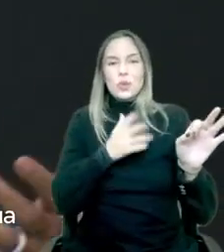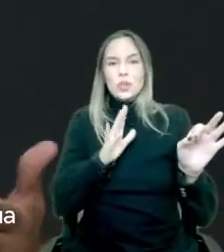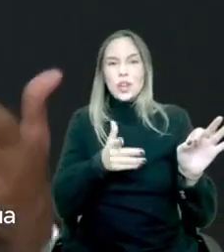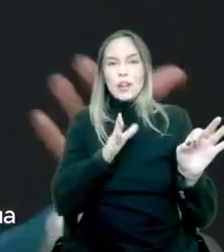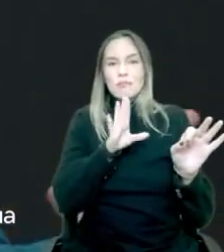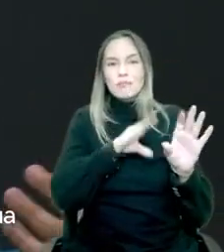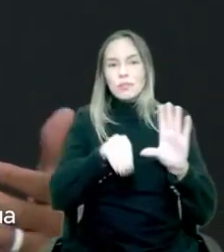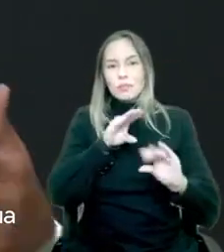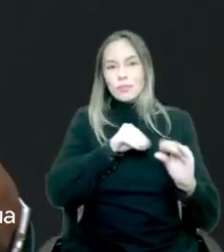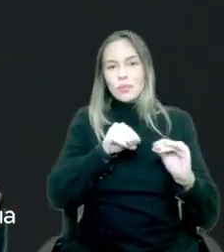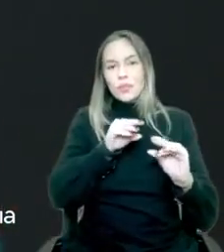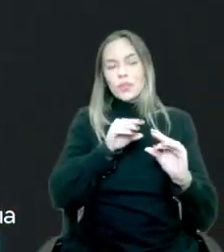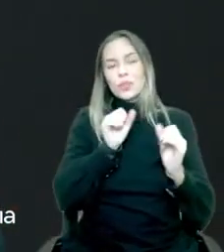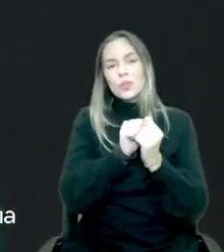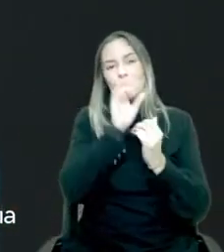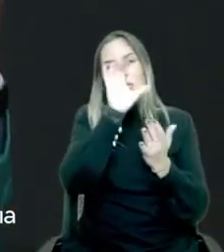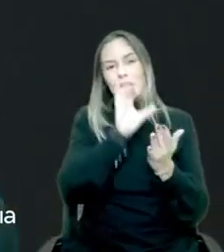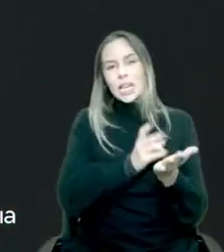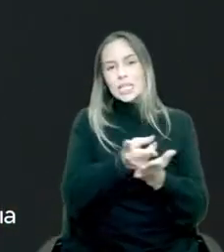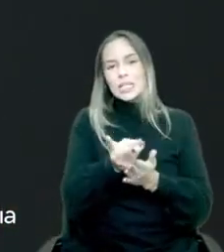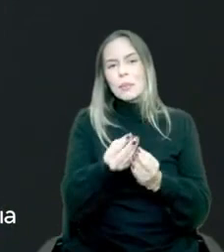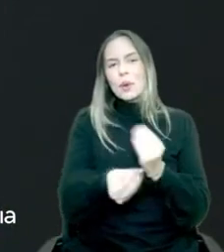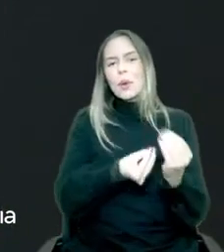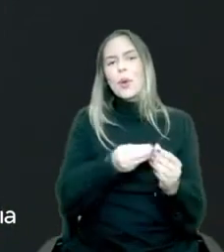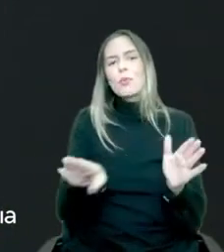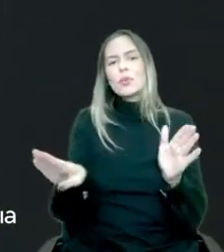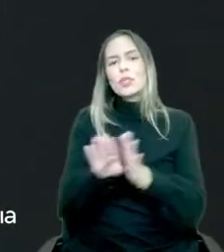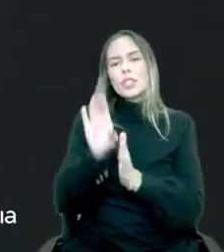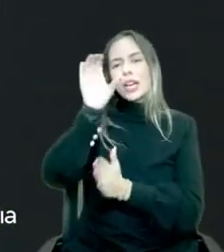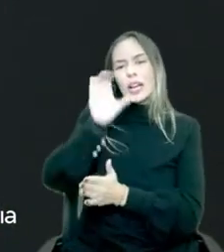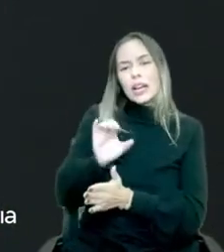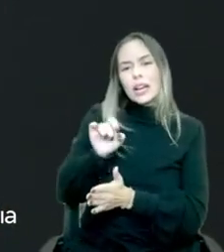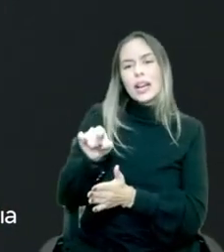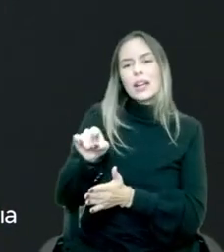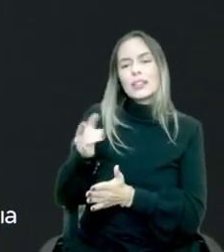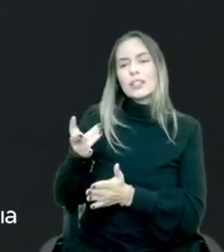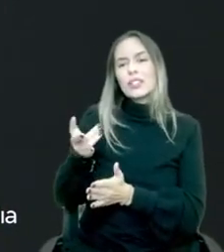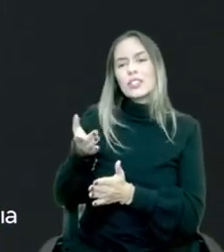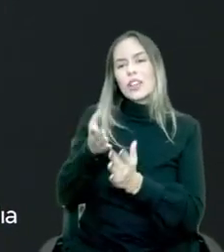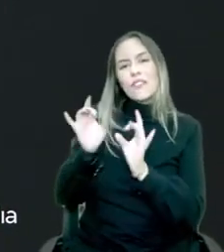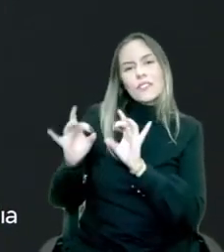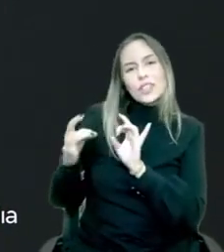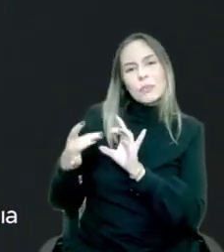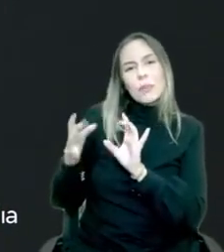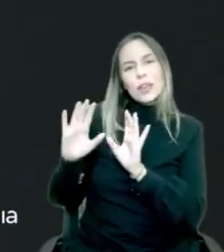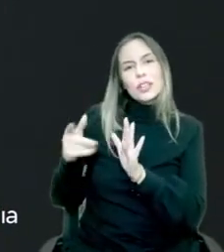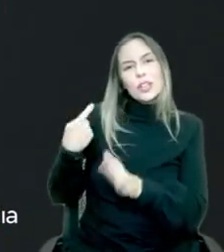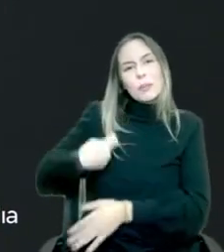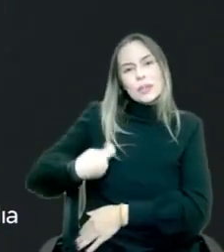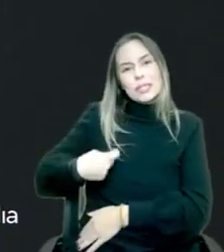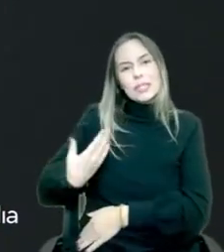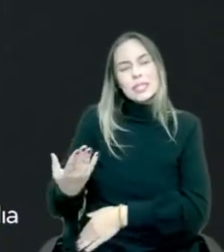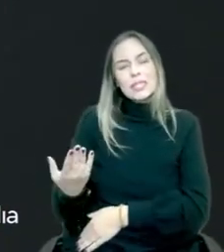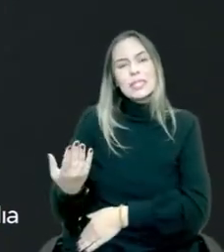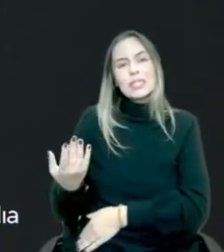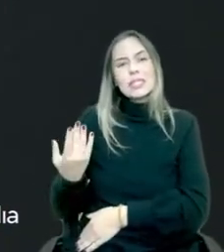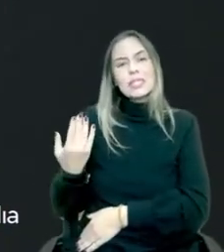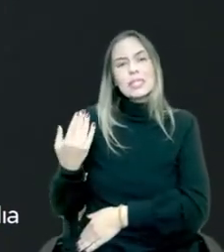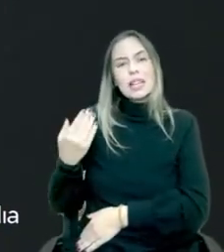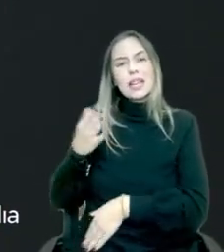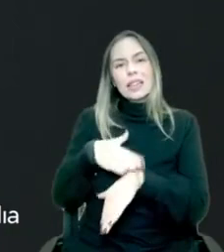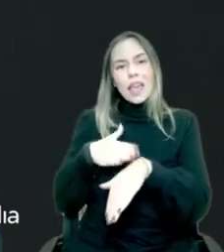can you get to customers and get the feedback you need and really get the endless type of conversations that we need to be